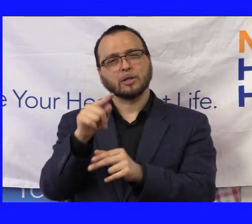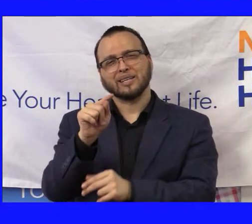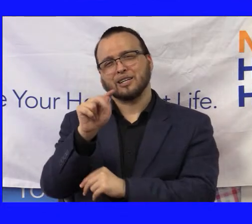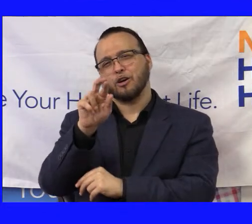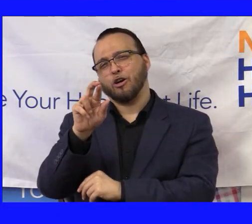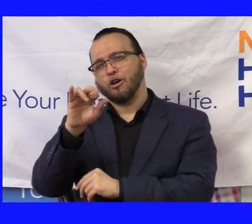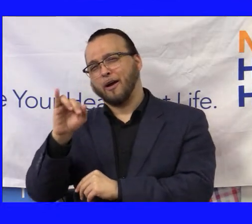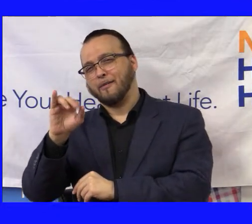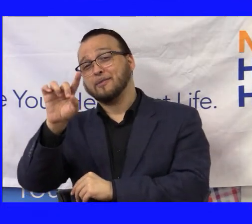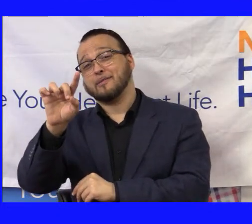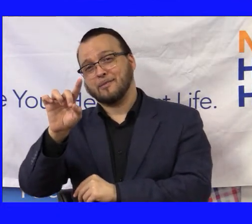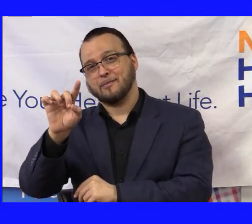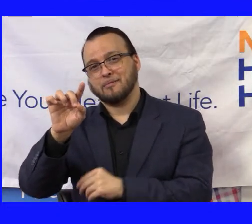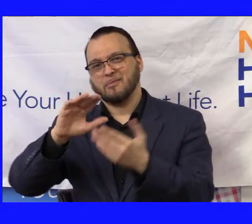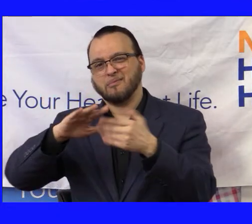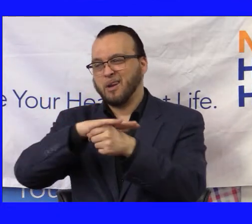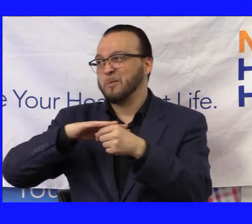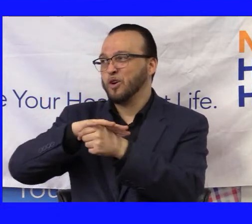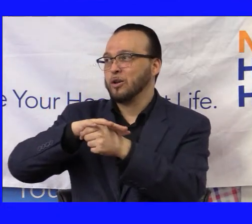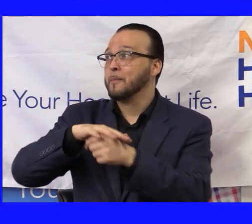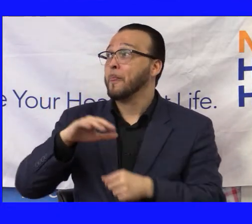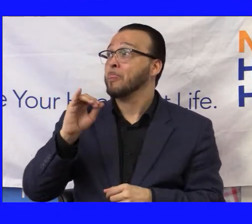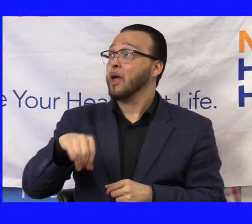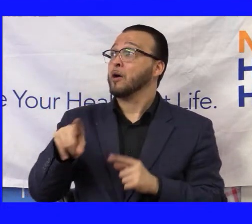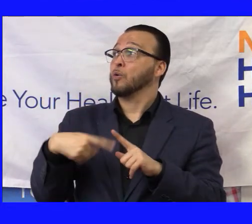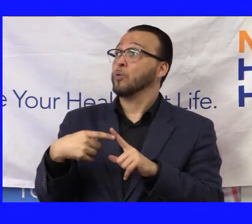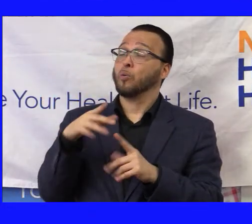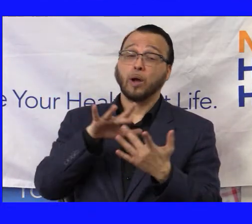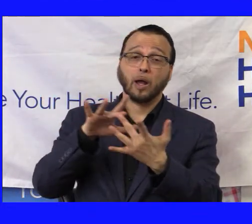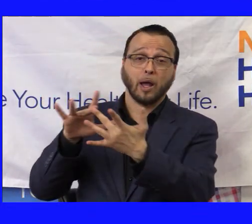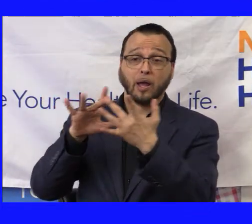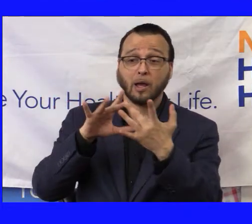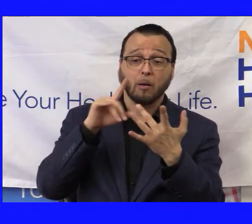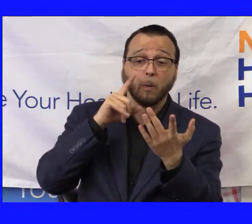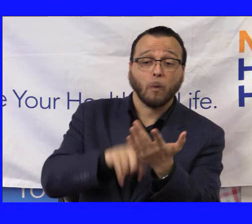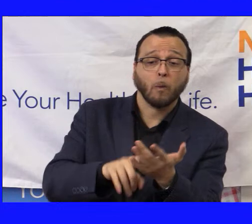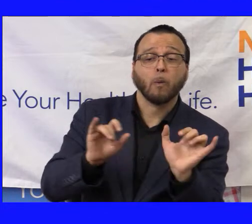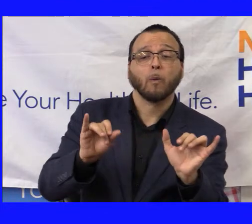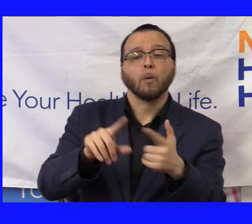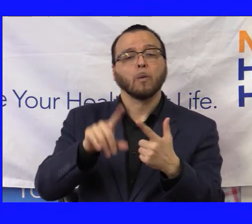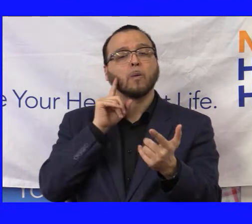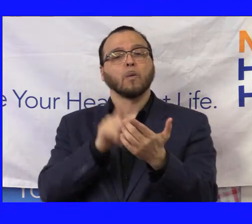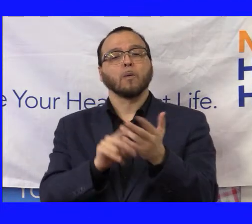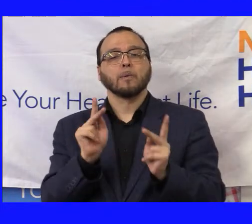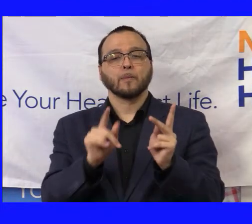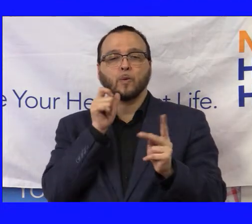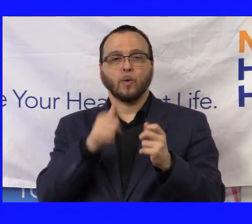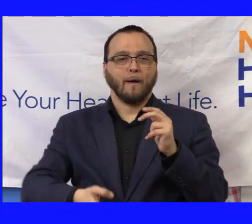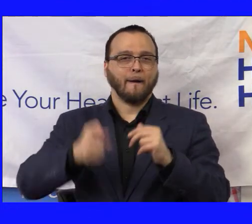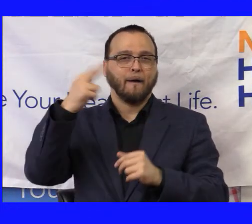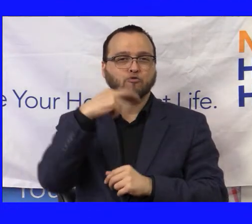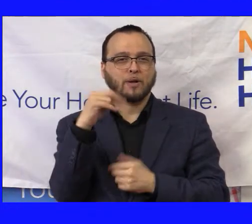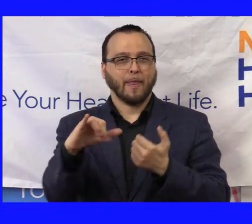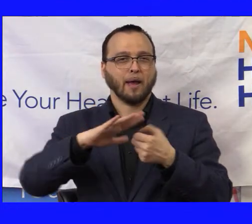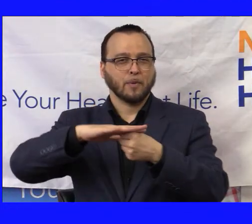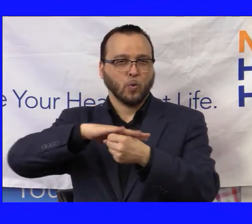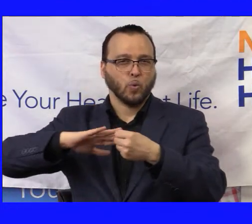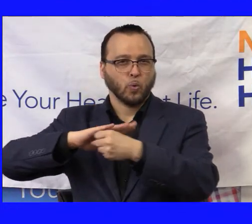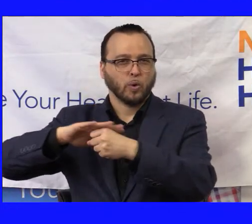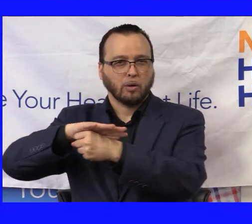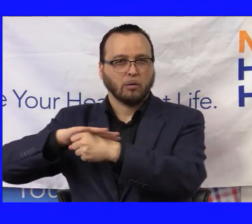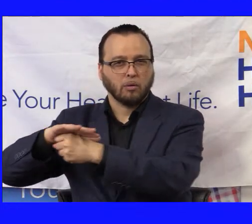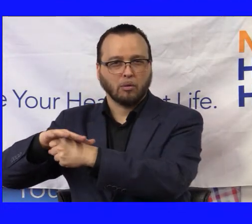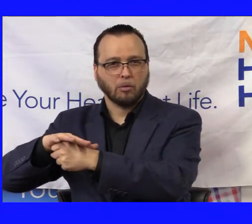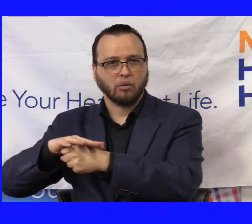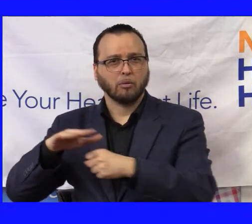neighborhoods. With Canvasser assistance, that's how we're able to identify individuals at highest risk in those communities, bring them out to get vaccinated, and it's